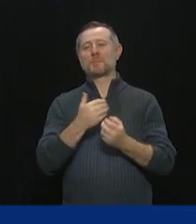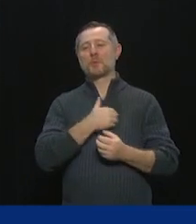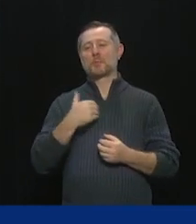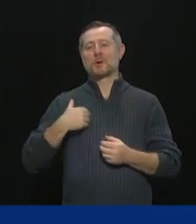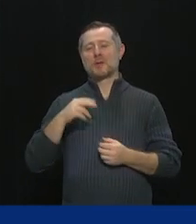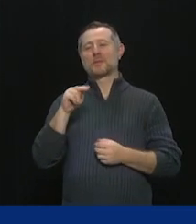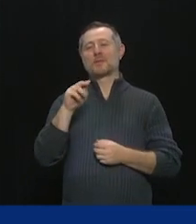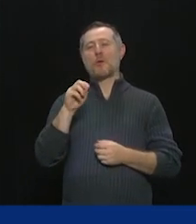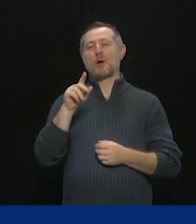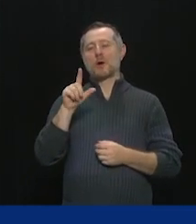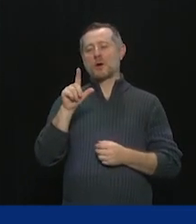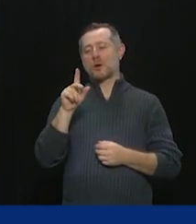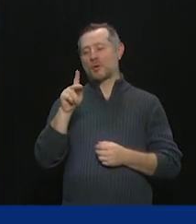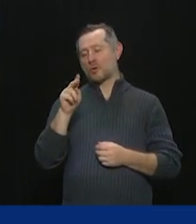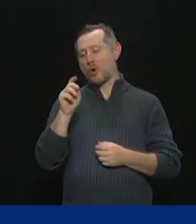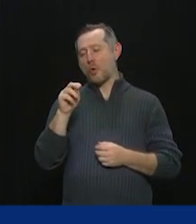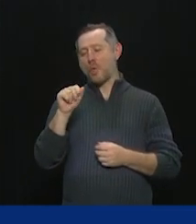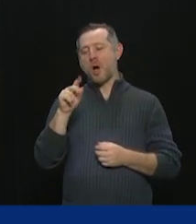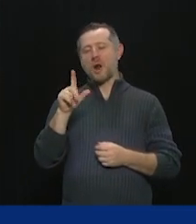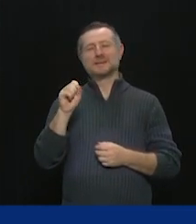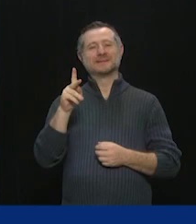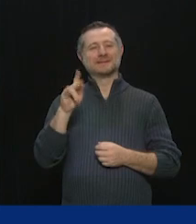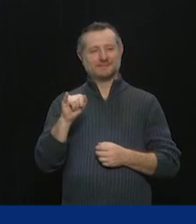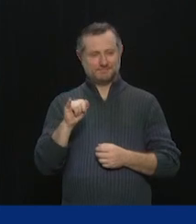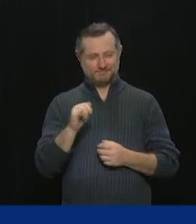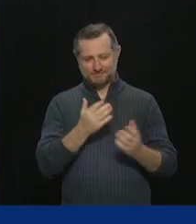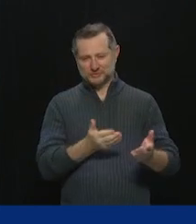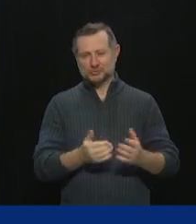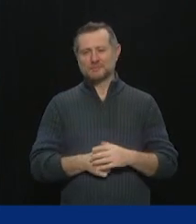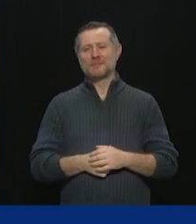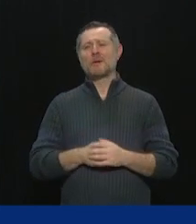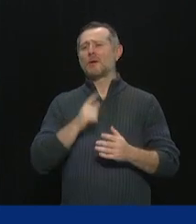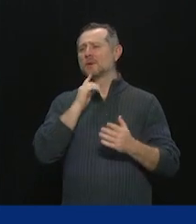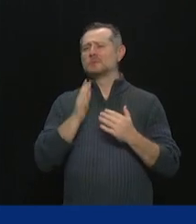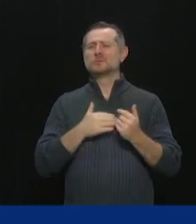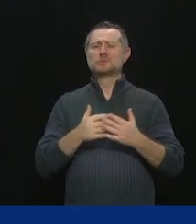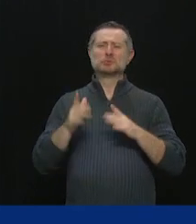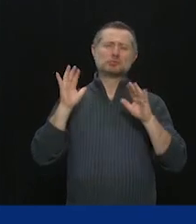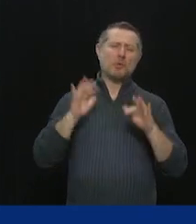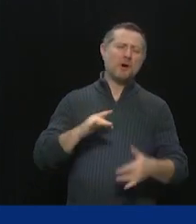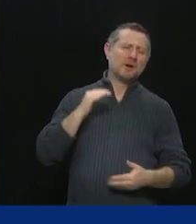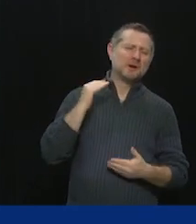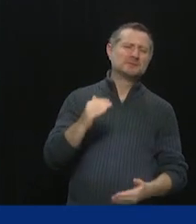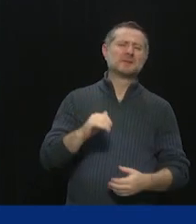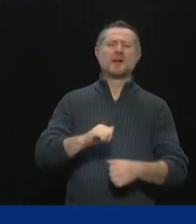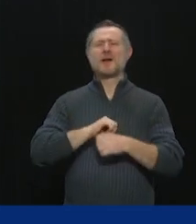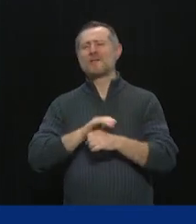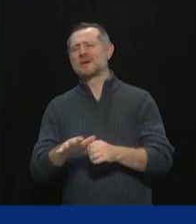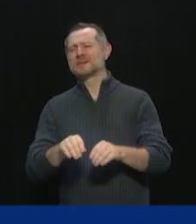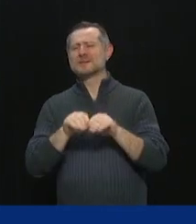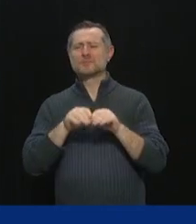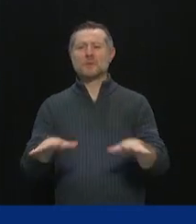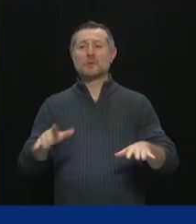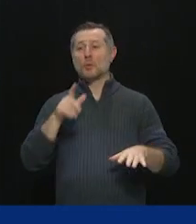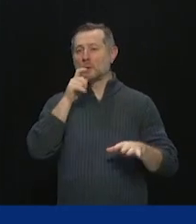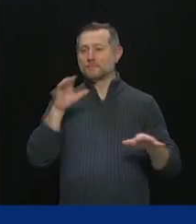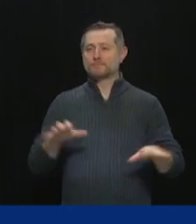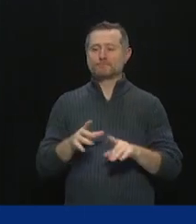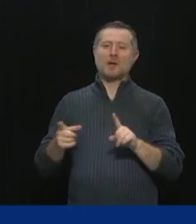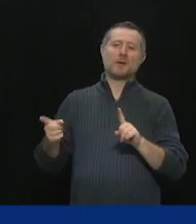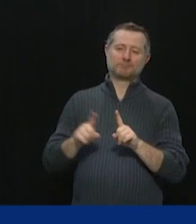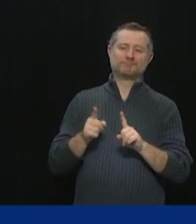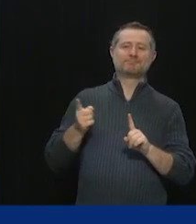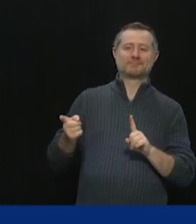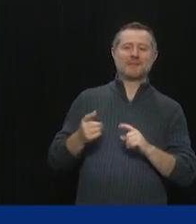And someone who, whether it's a snowstorm or a pandemic, you want there at your side. That's our county executive, Mark Polencars, is